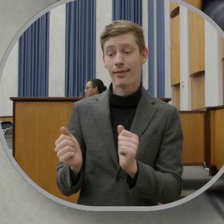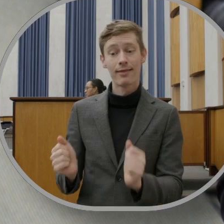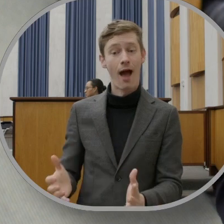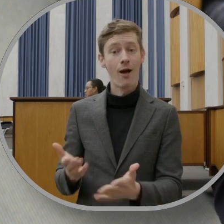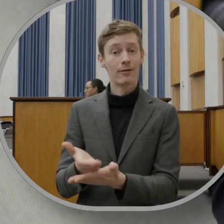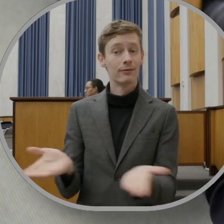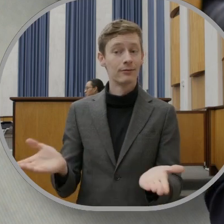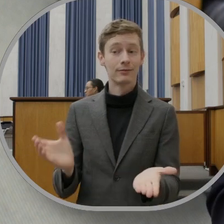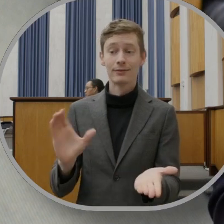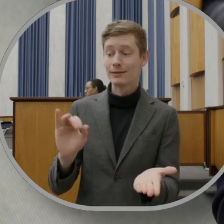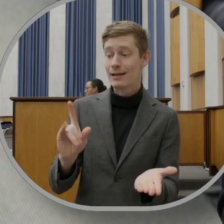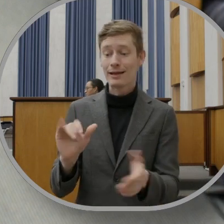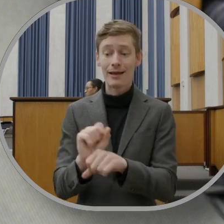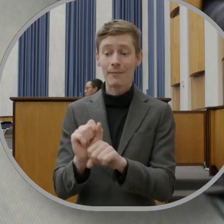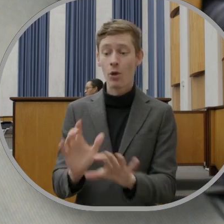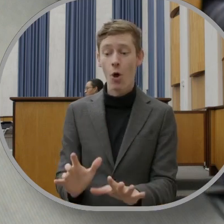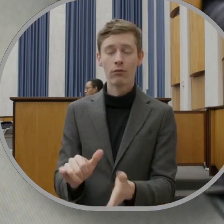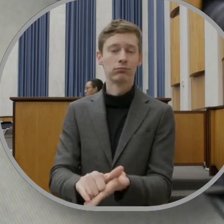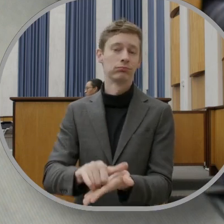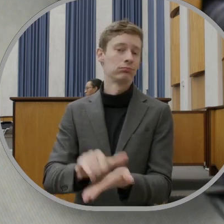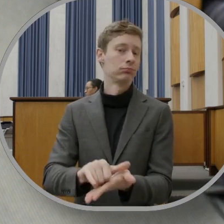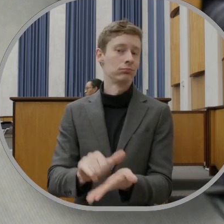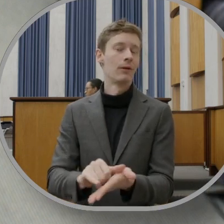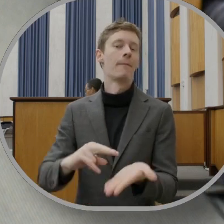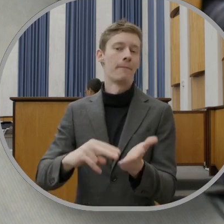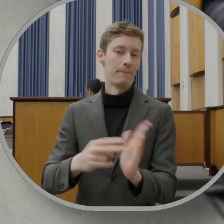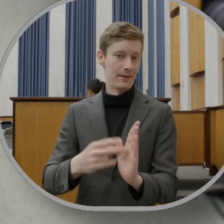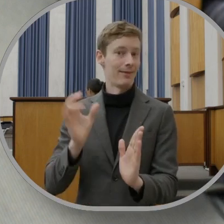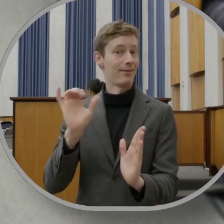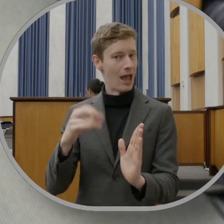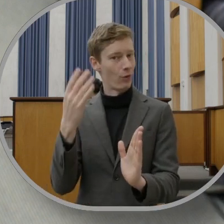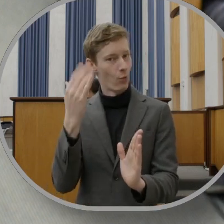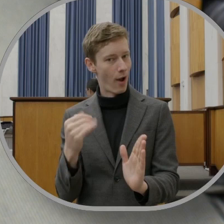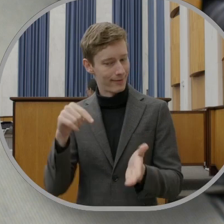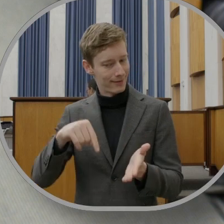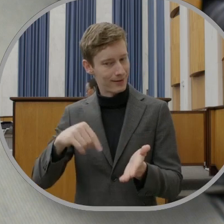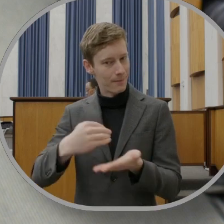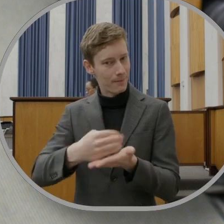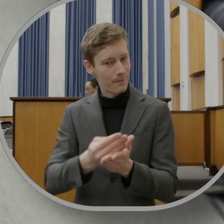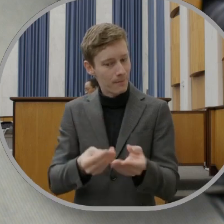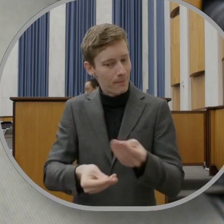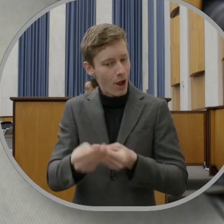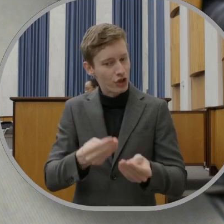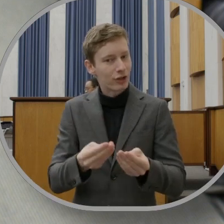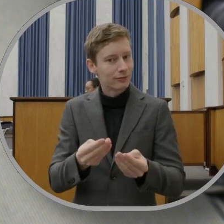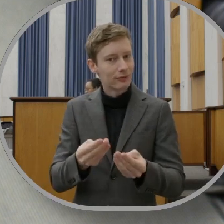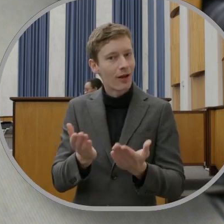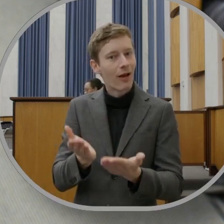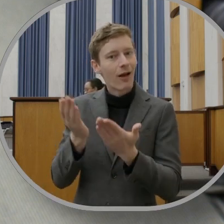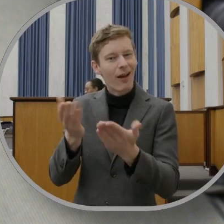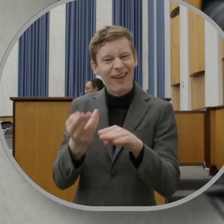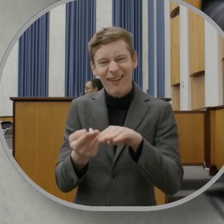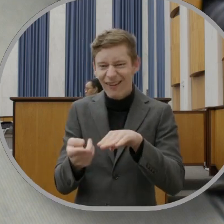dedicated city employees, which is why this budget proposal increases the wages of